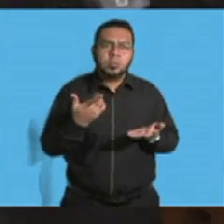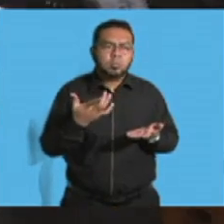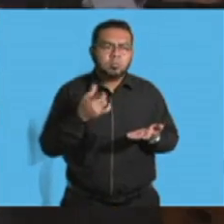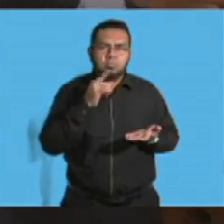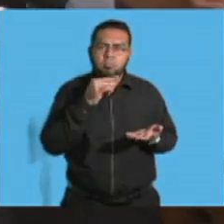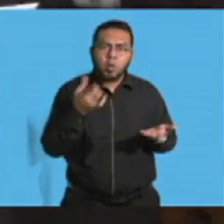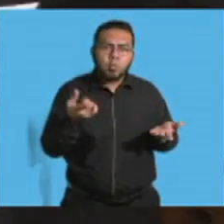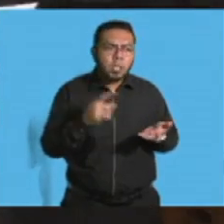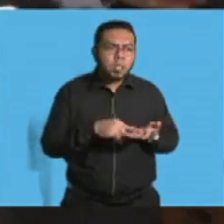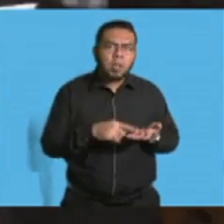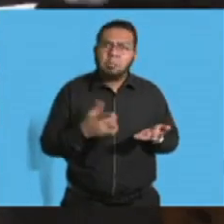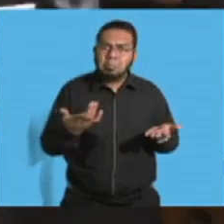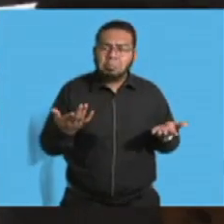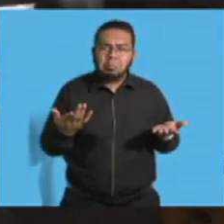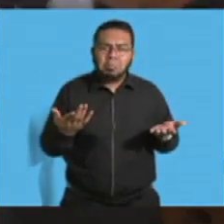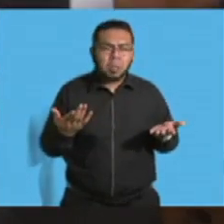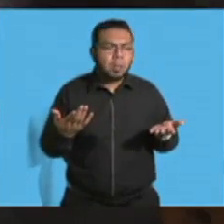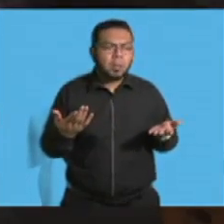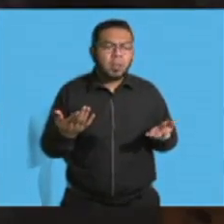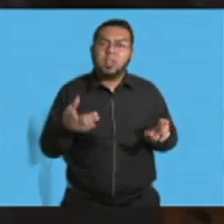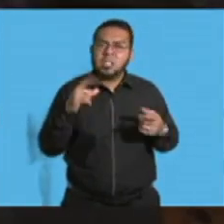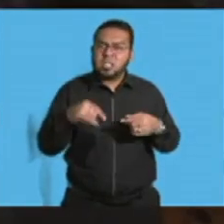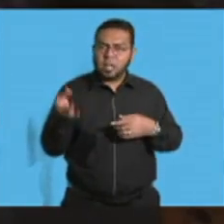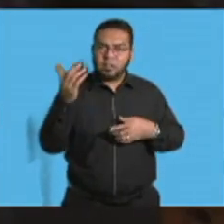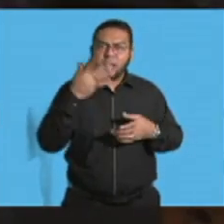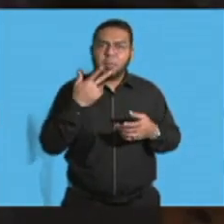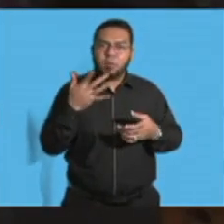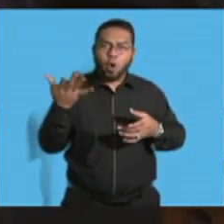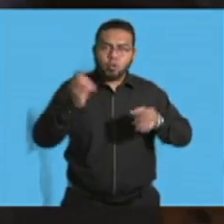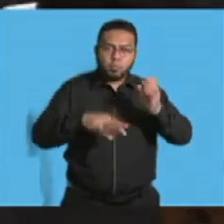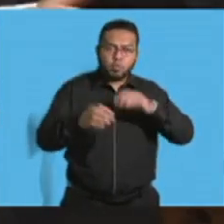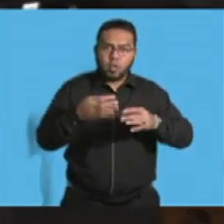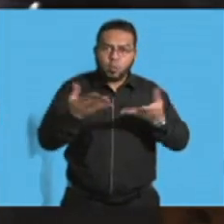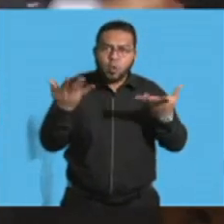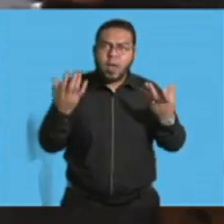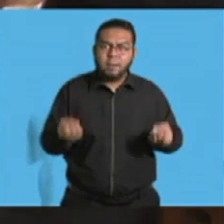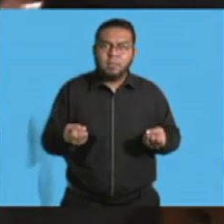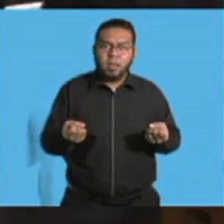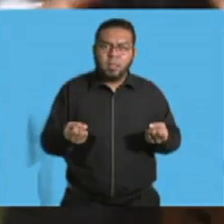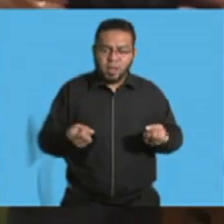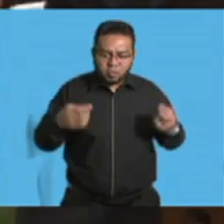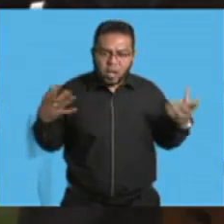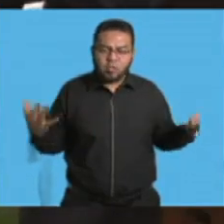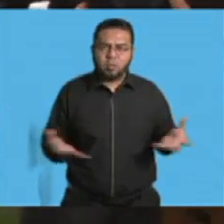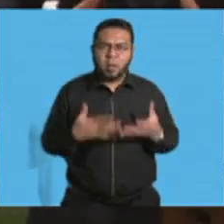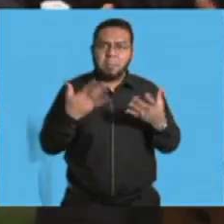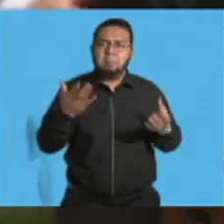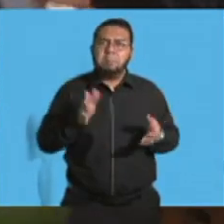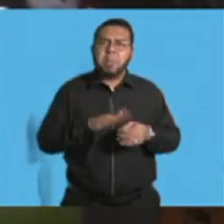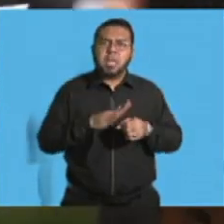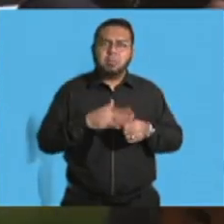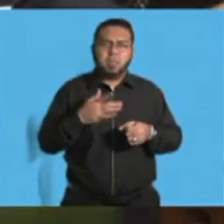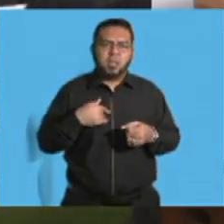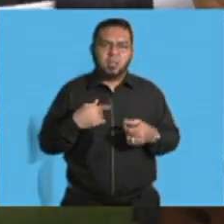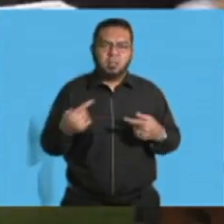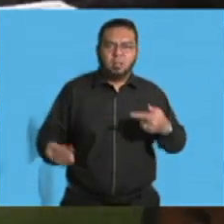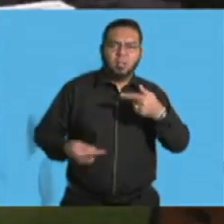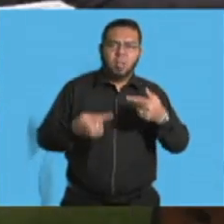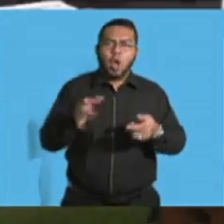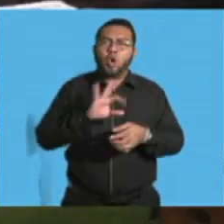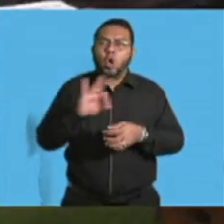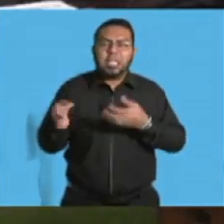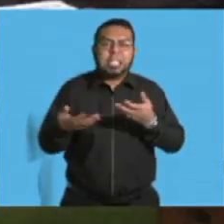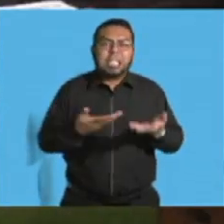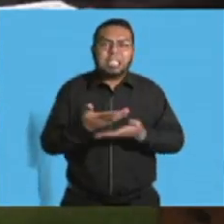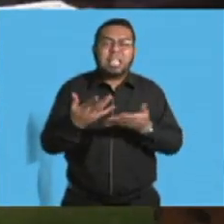This is the type of contribution we've had in Parliament. They're trying to conjure up those ill feelings, not discussing these issues based